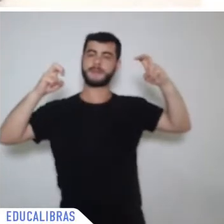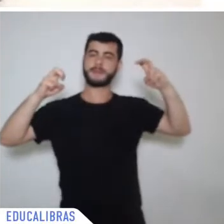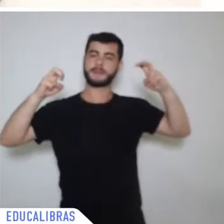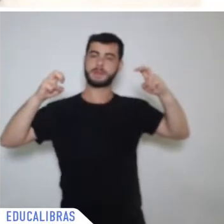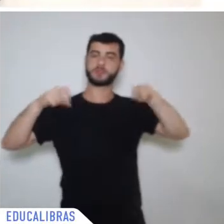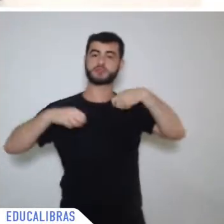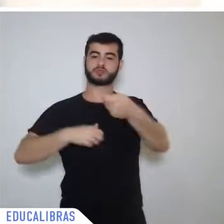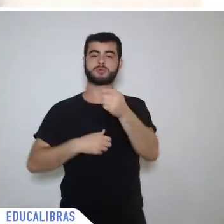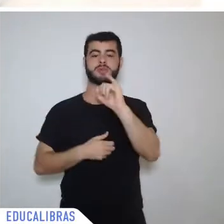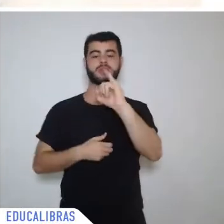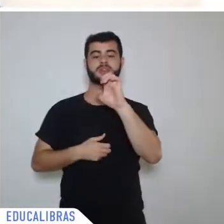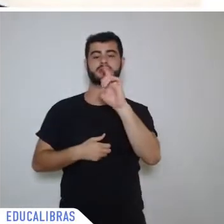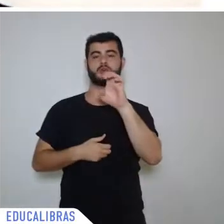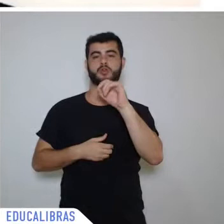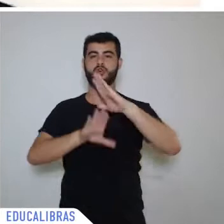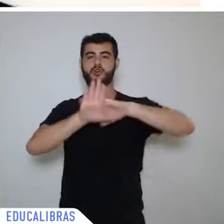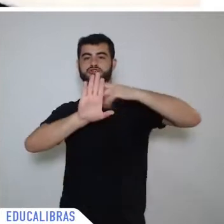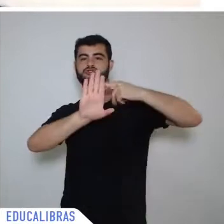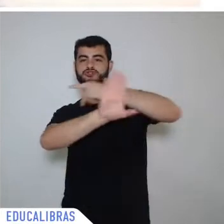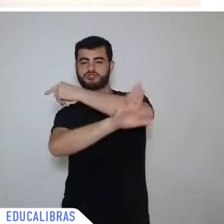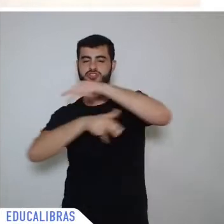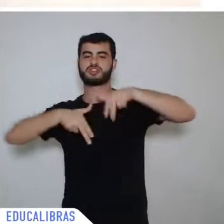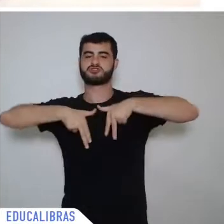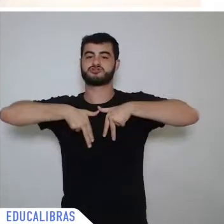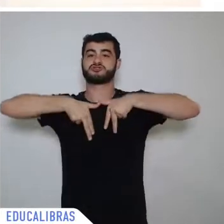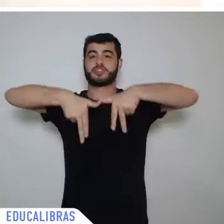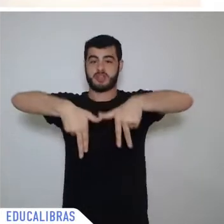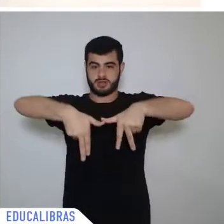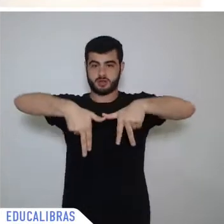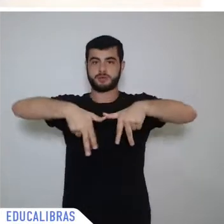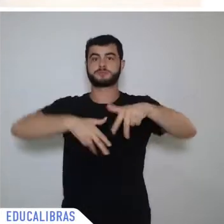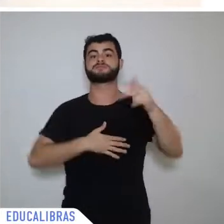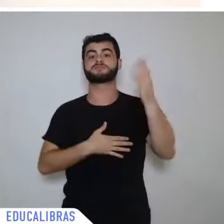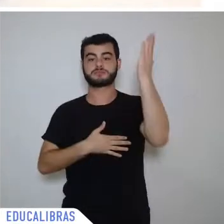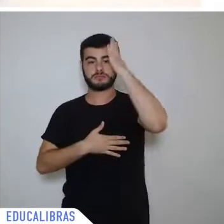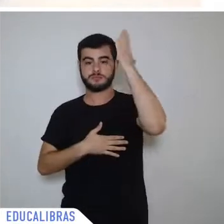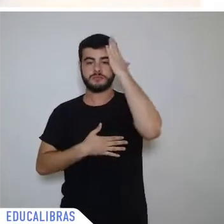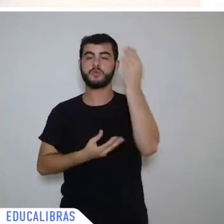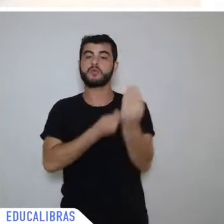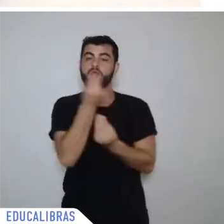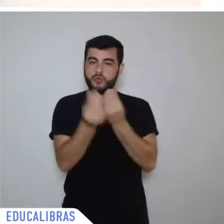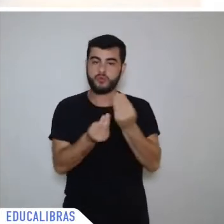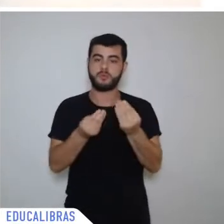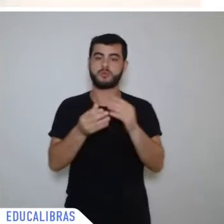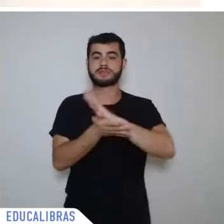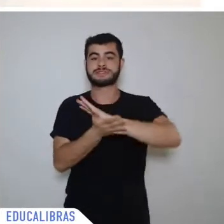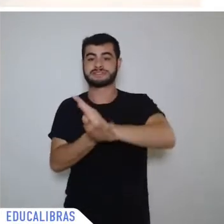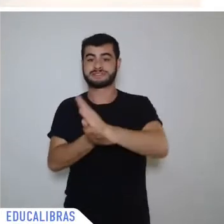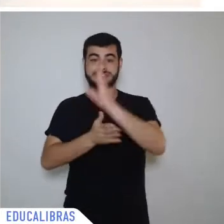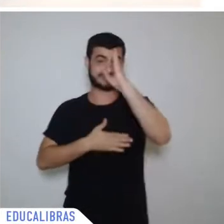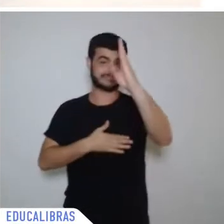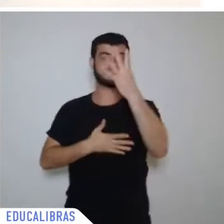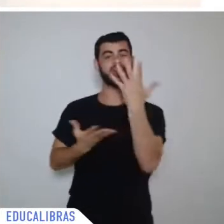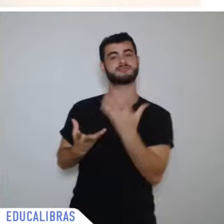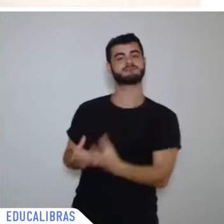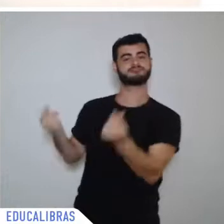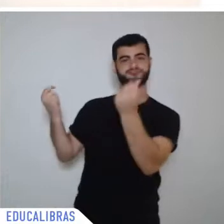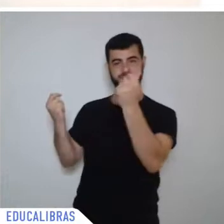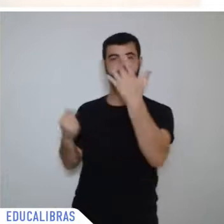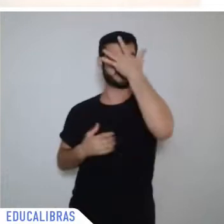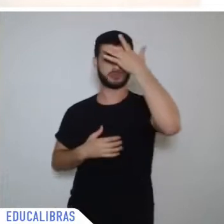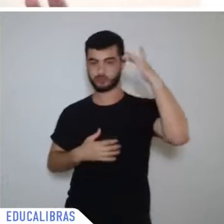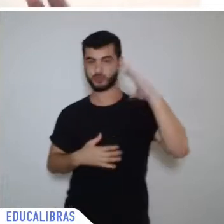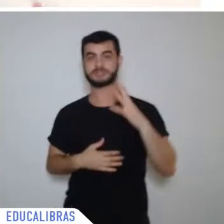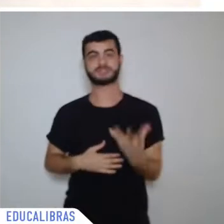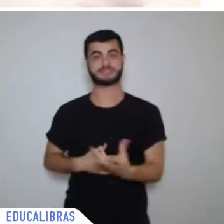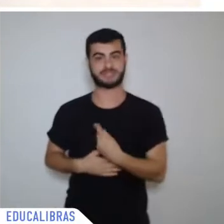is gender identity, that if can be summarized is a process through which cis-sexism uses